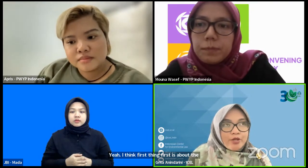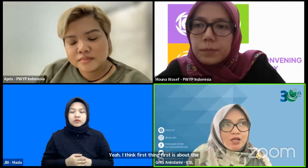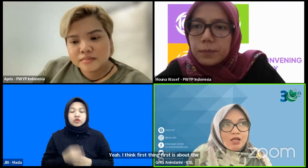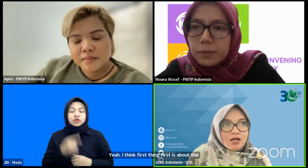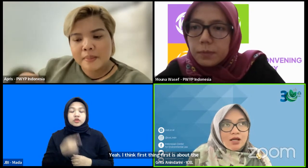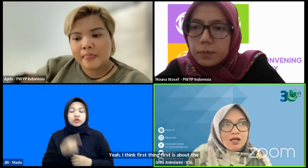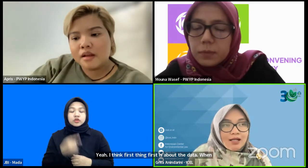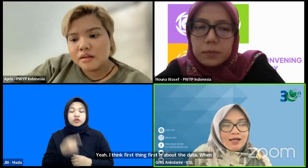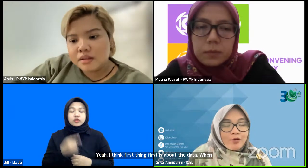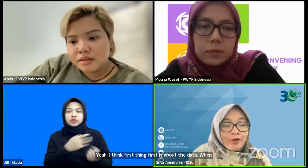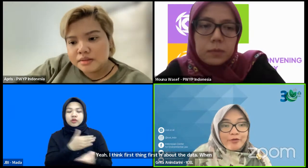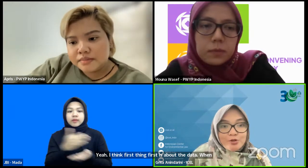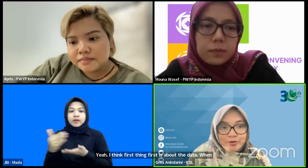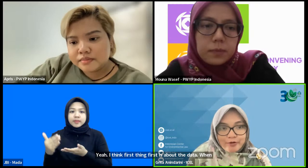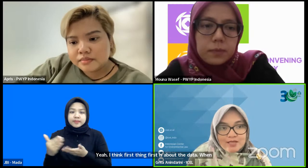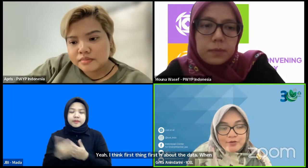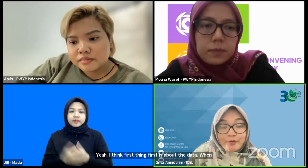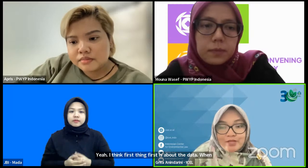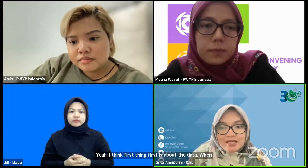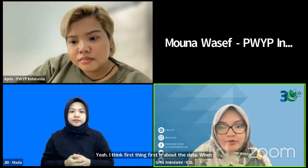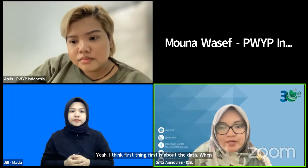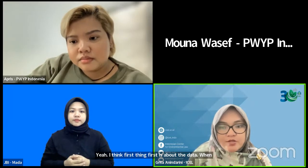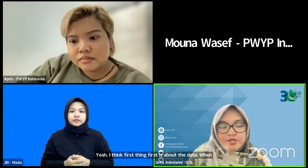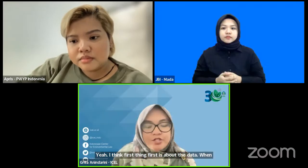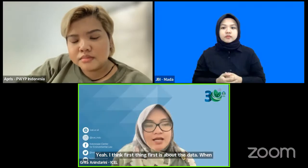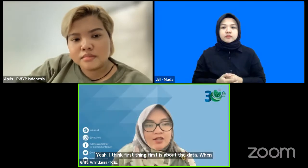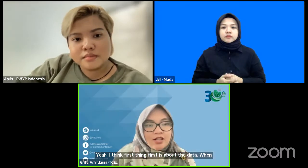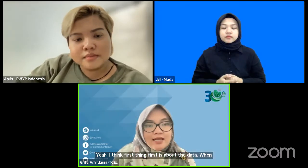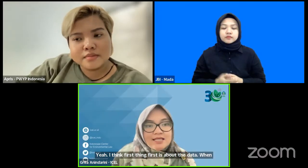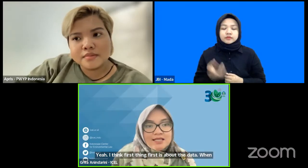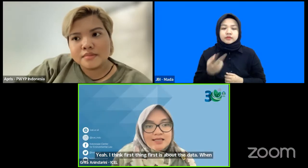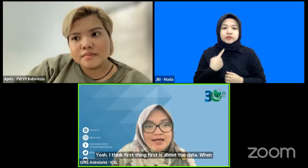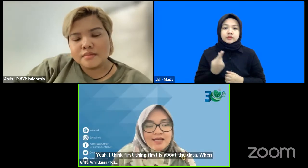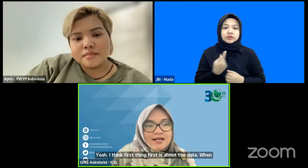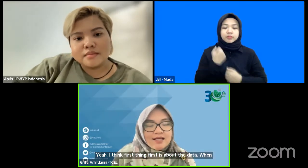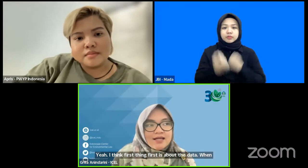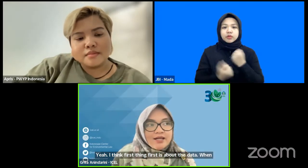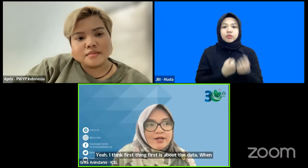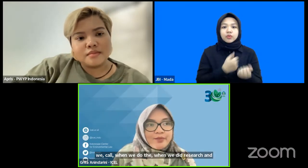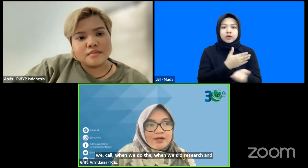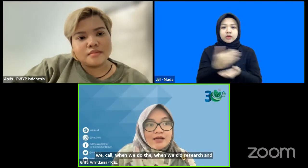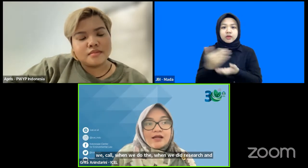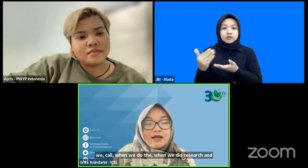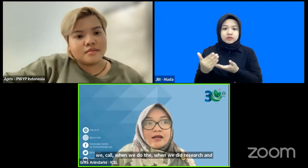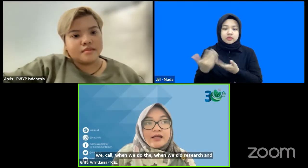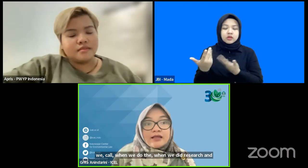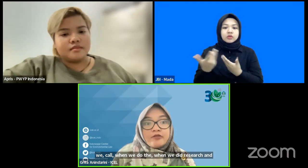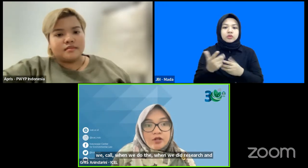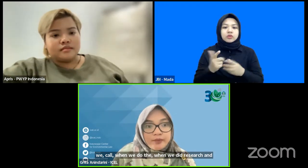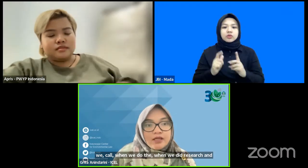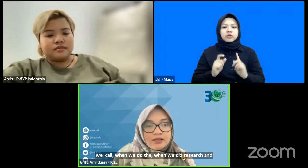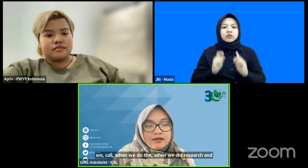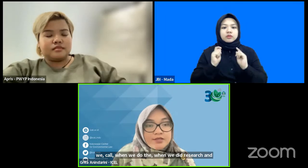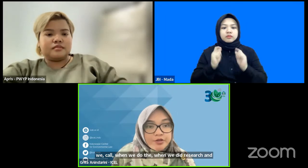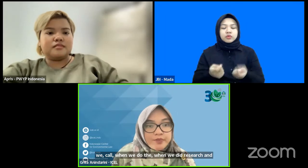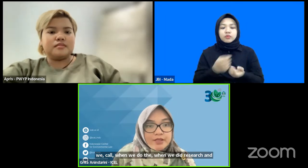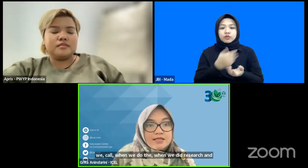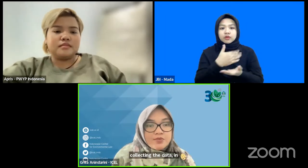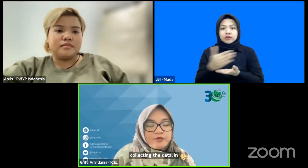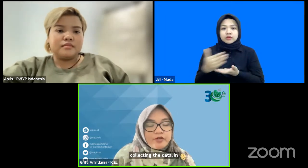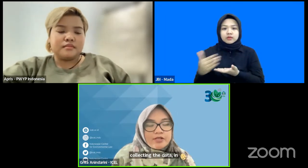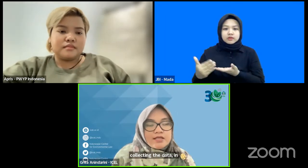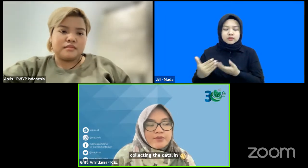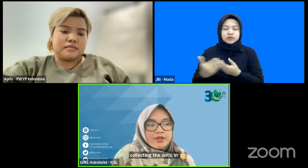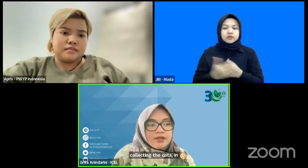When we did the research and collecting the data in developing the gender